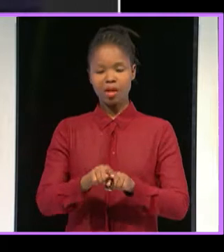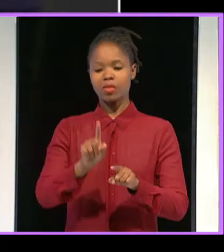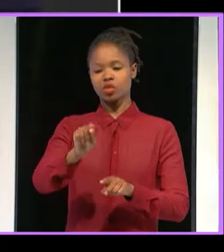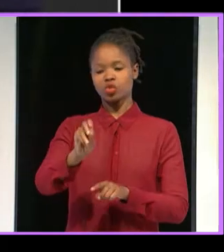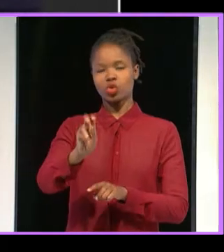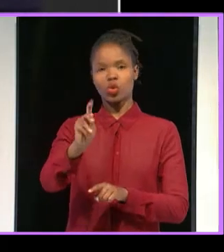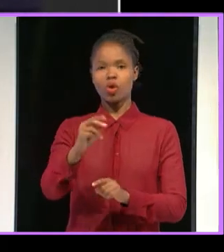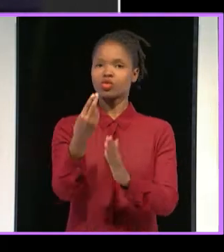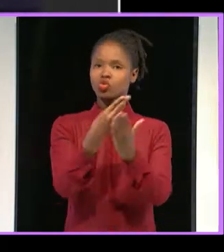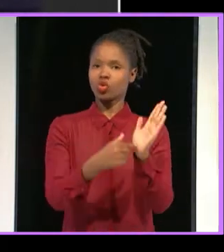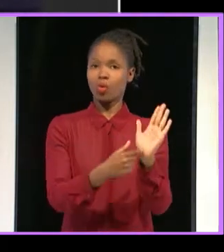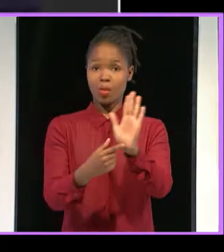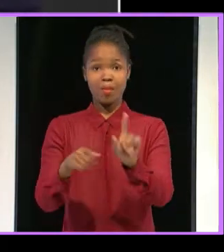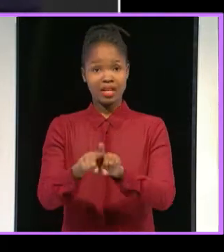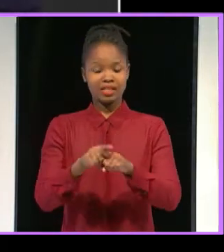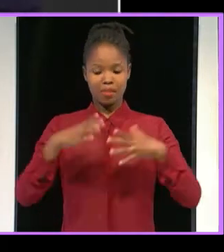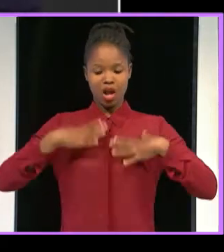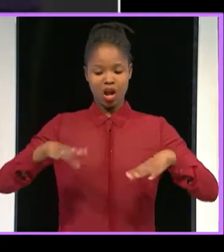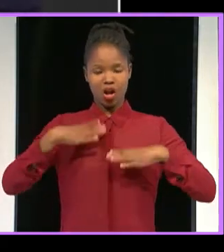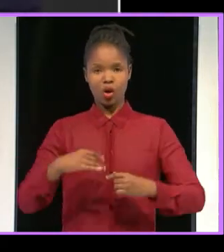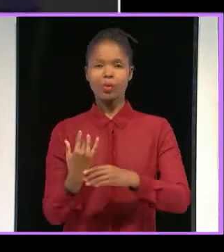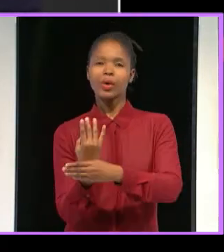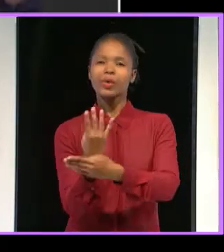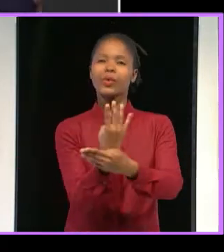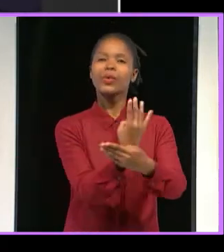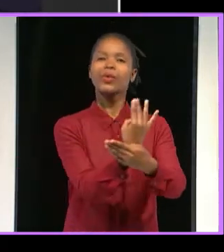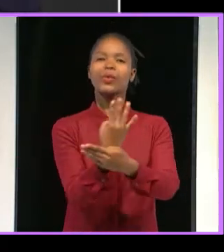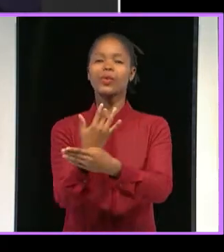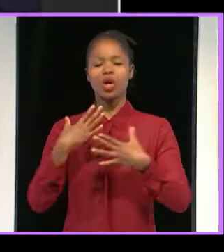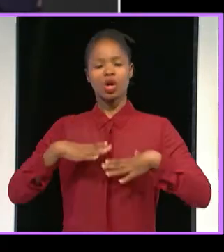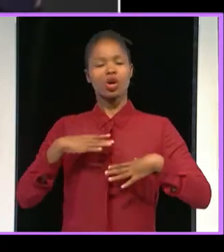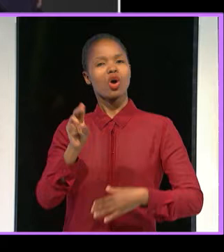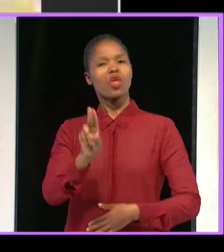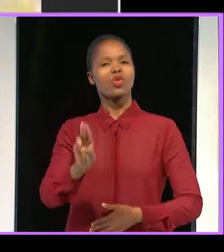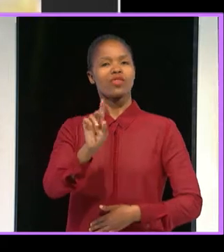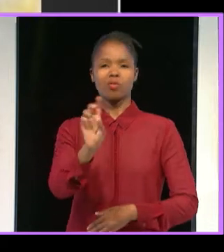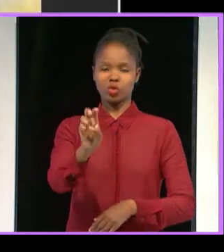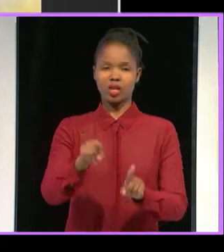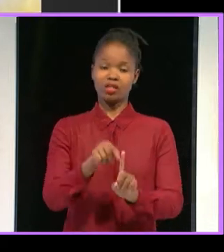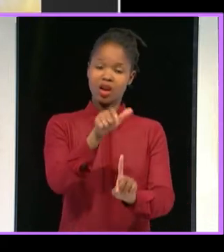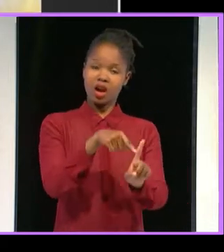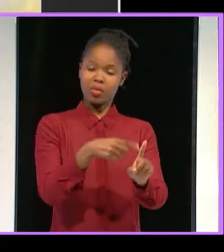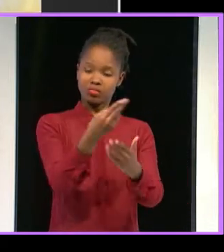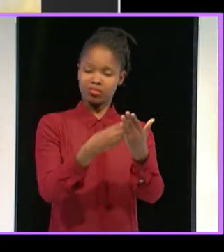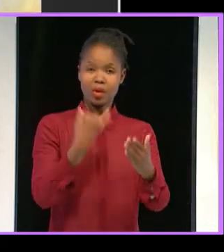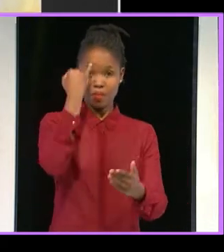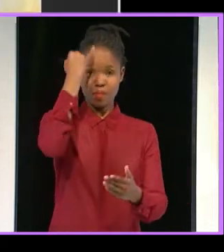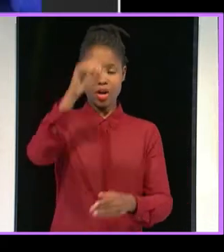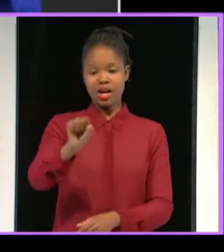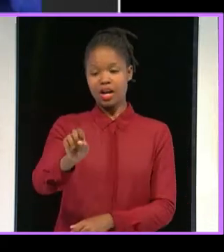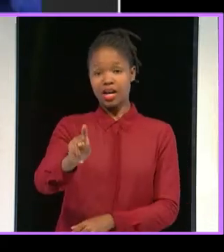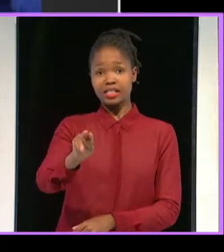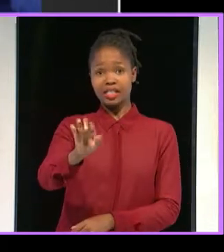medal designs, along with the Paralympic torchbearers' uniform. The medal designer, Sekiko Matsumoto, said